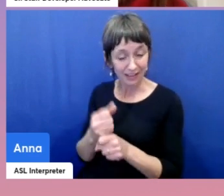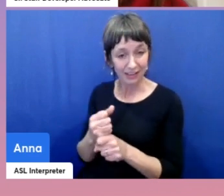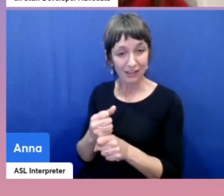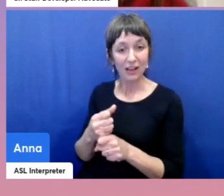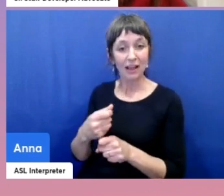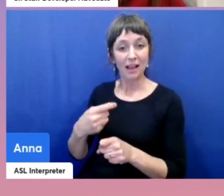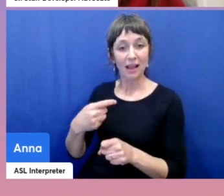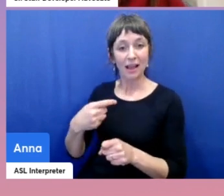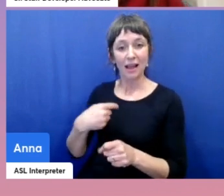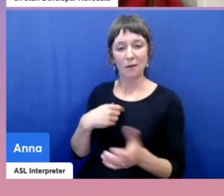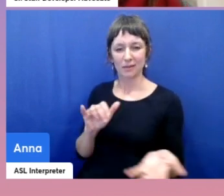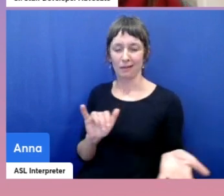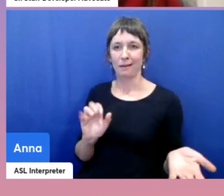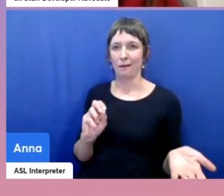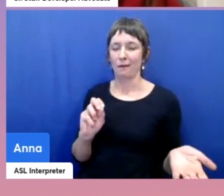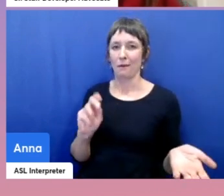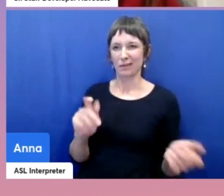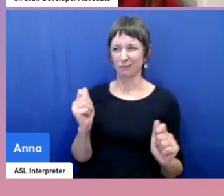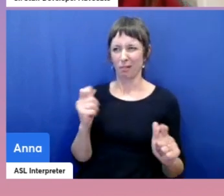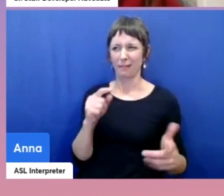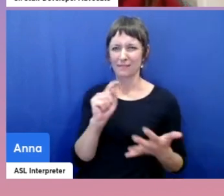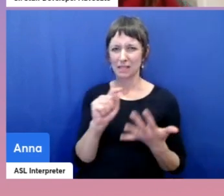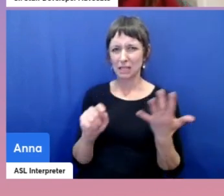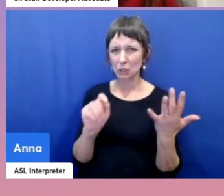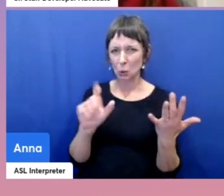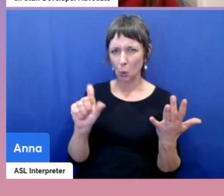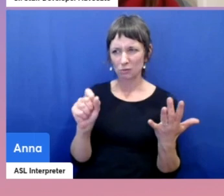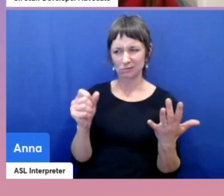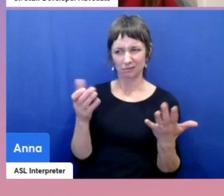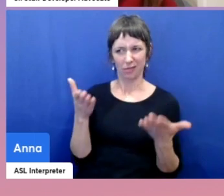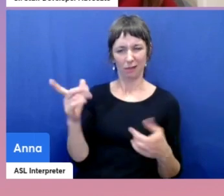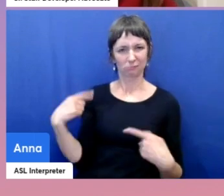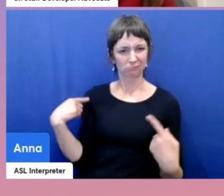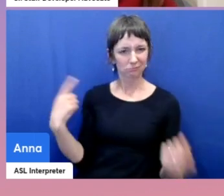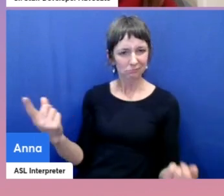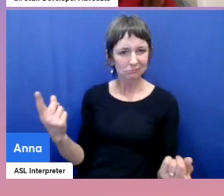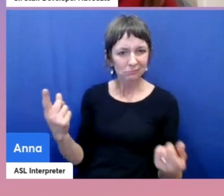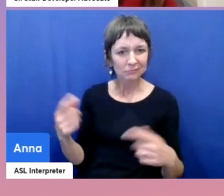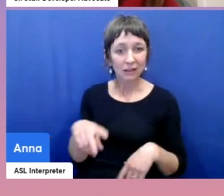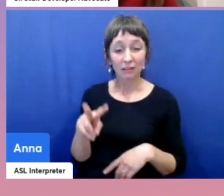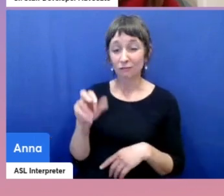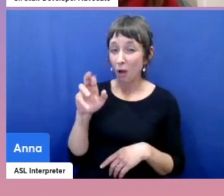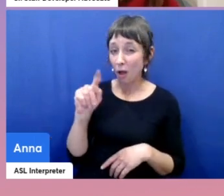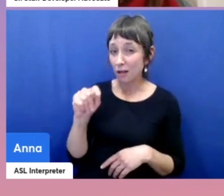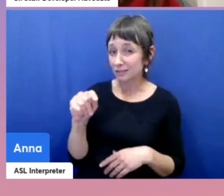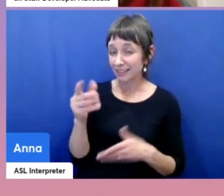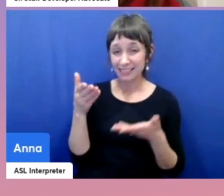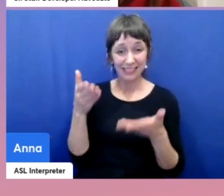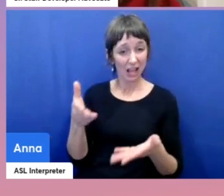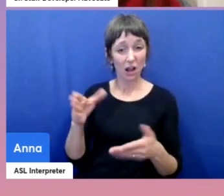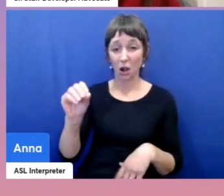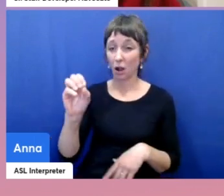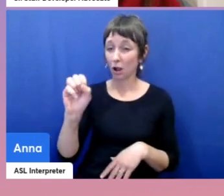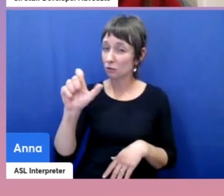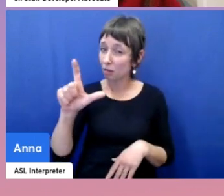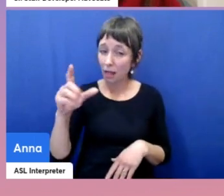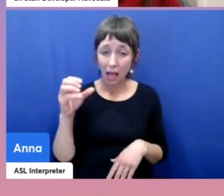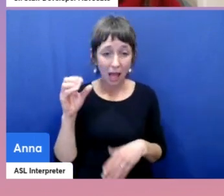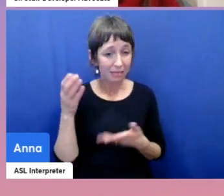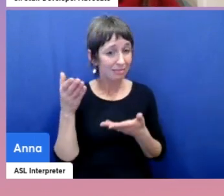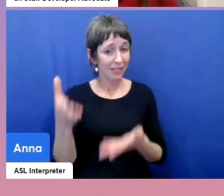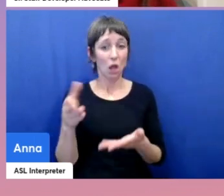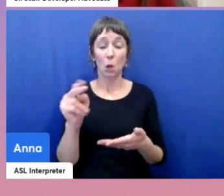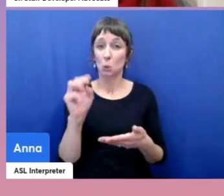I was like, okay, all of these tools have been out for a while. Vault is out, Consul is out, Nomad is out, Kubernetes is